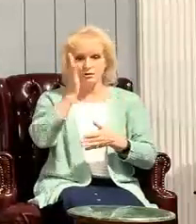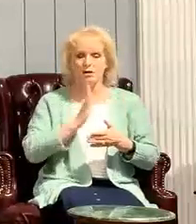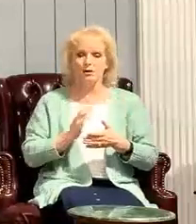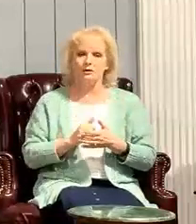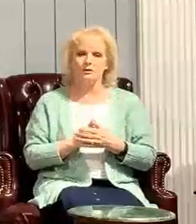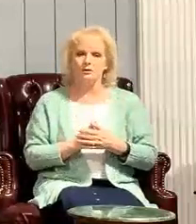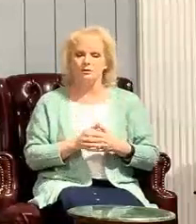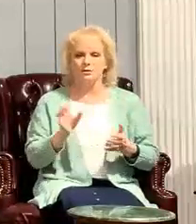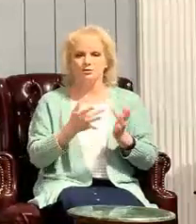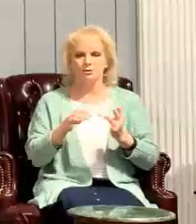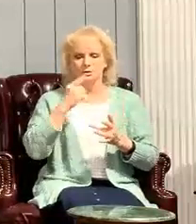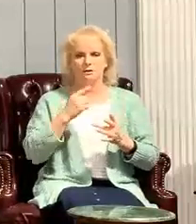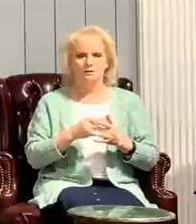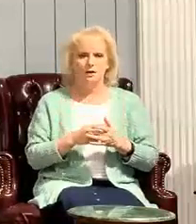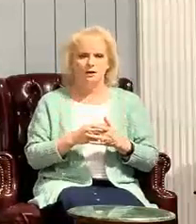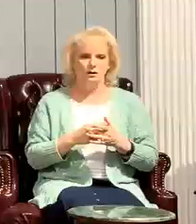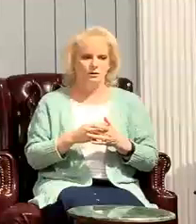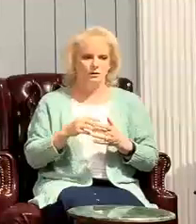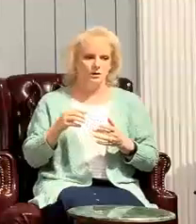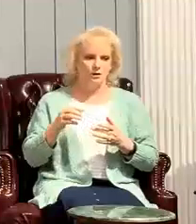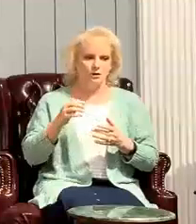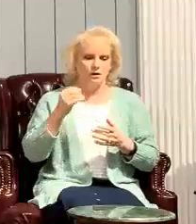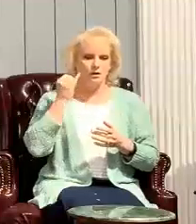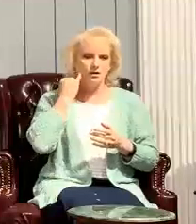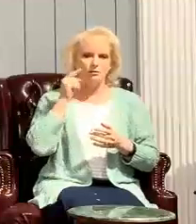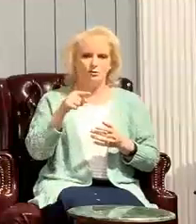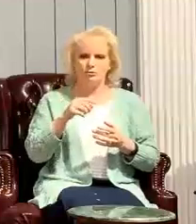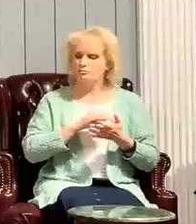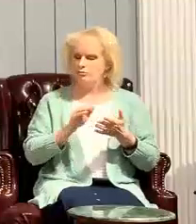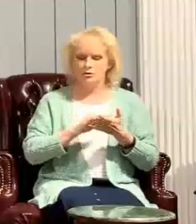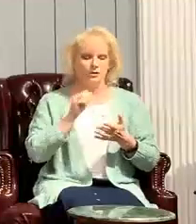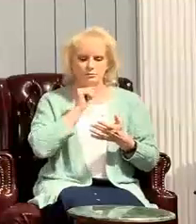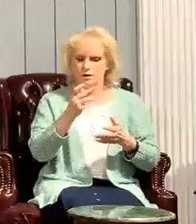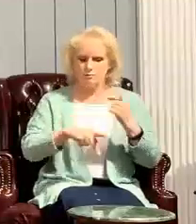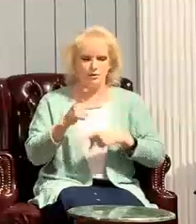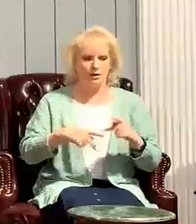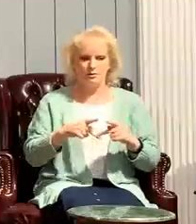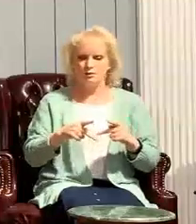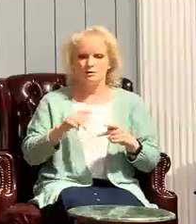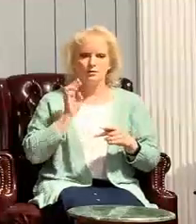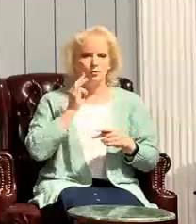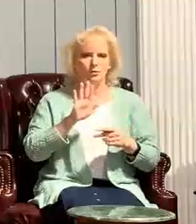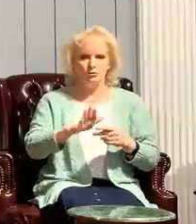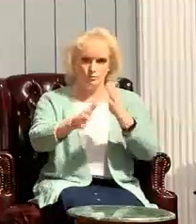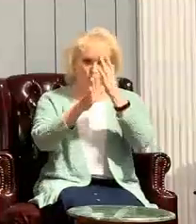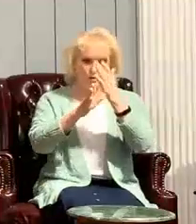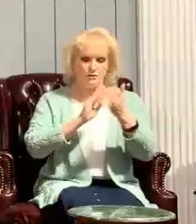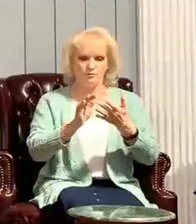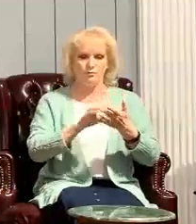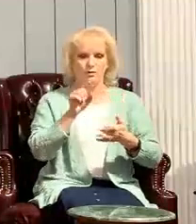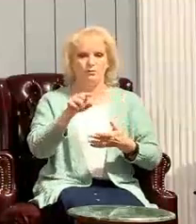God. Jesus said, Matthew 6, verse 15, but if you forgive not men their trespasses, neither will your Father forgive you